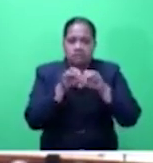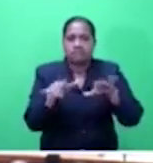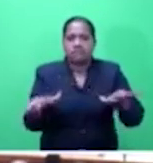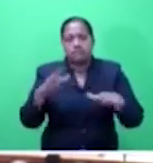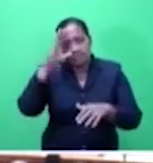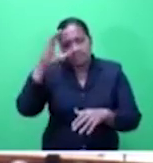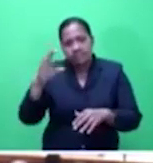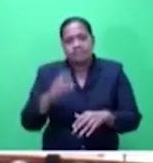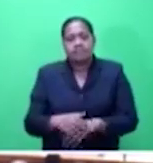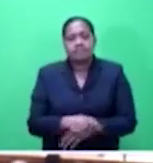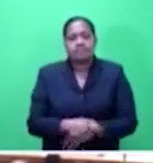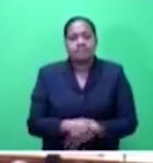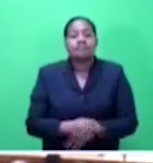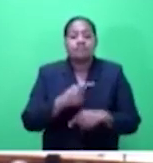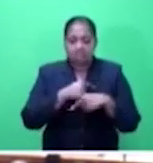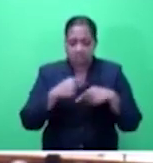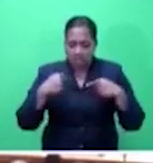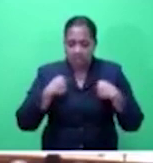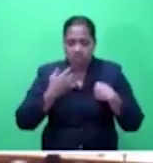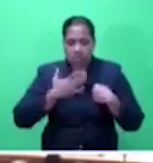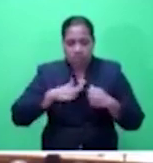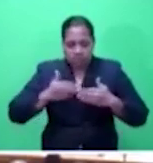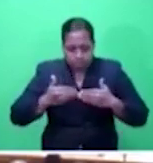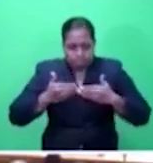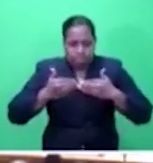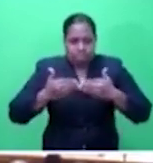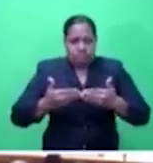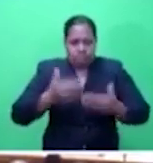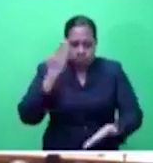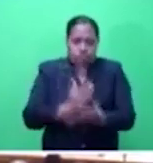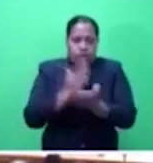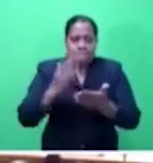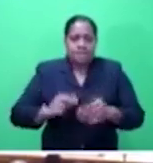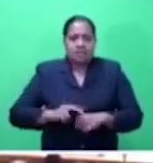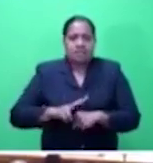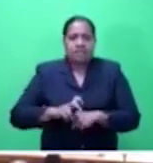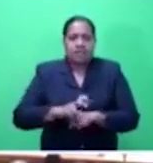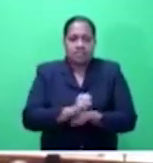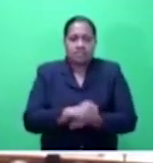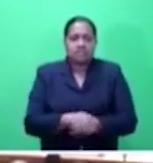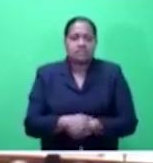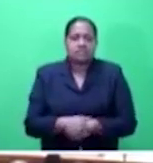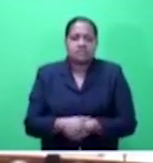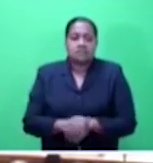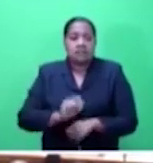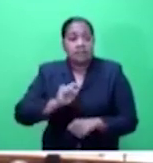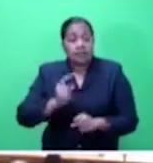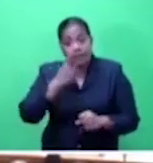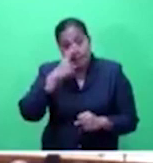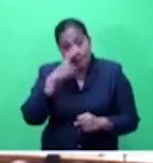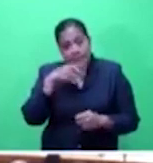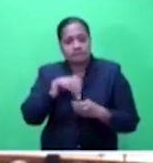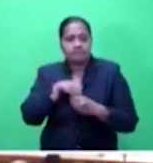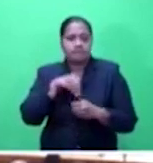We are aggressively moving to stomp out this virus and prevent a large-scale outbreak. But if people, including